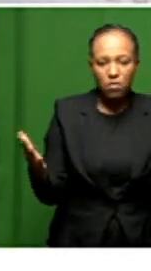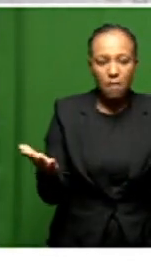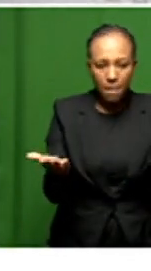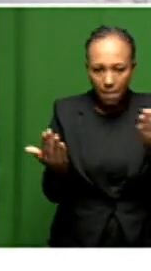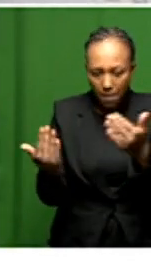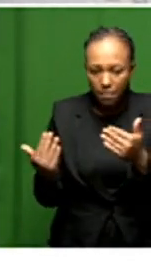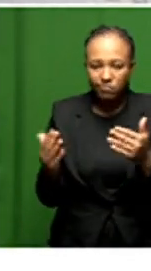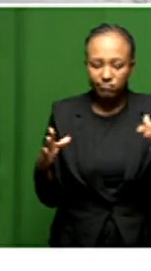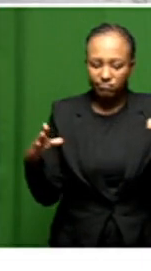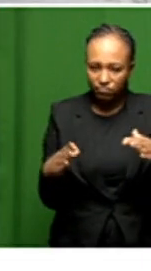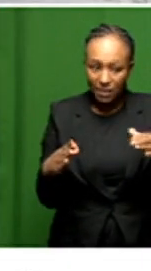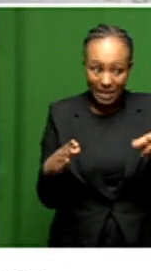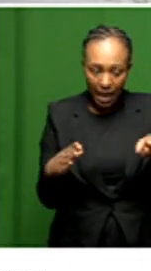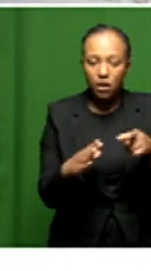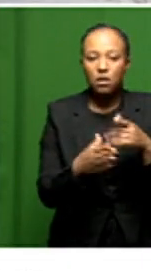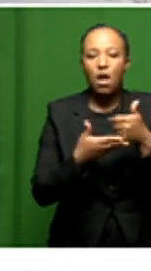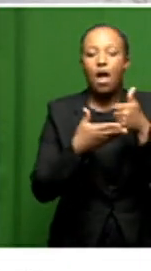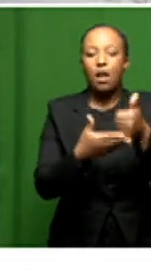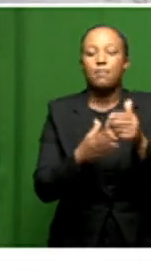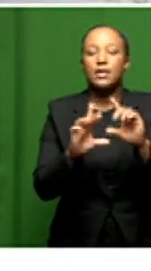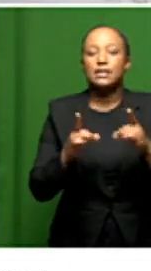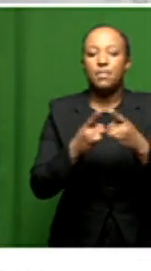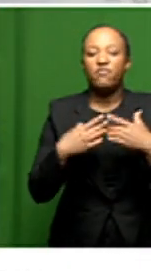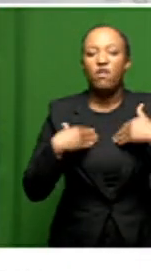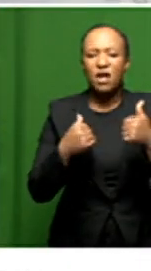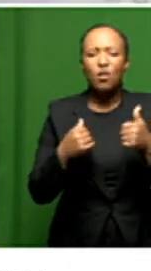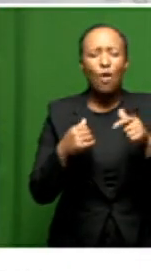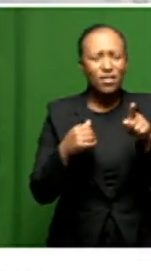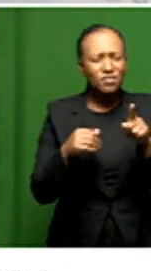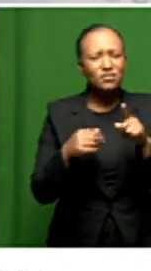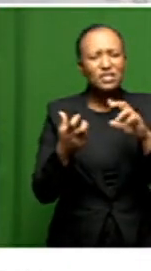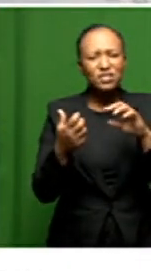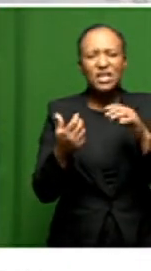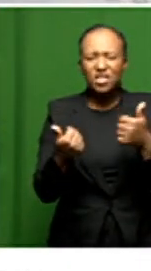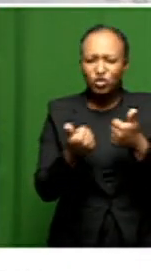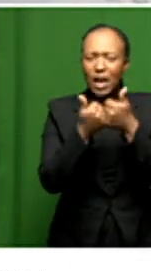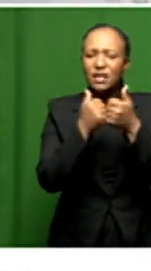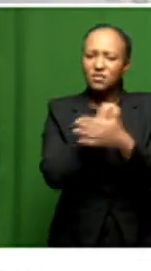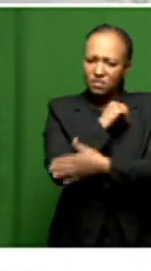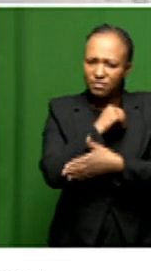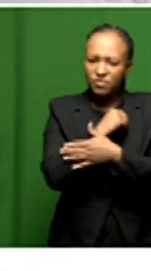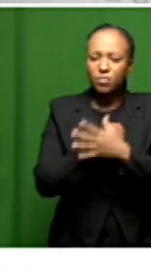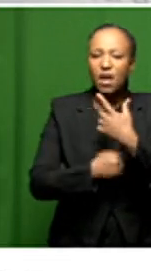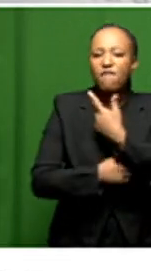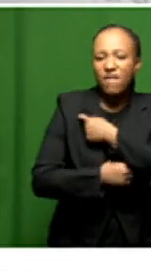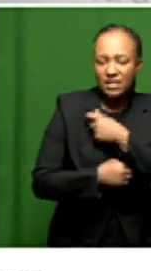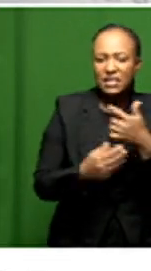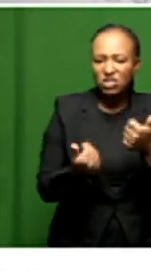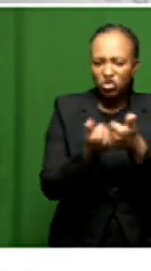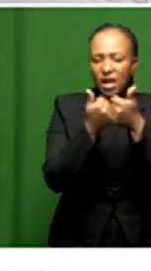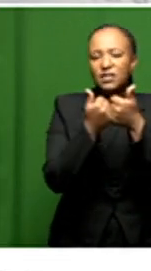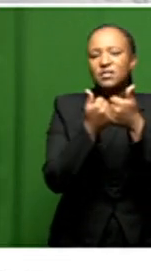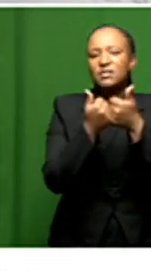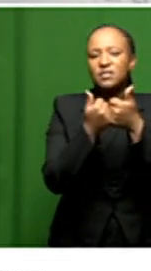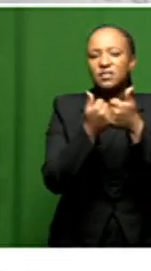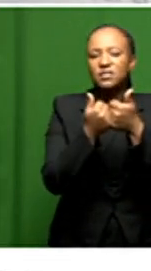help the Department of Health with this national challenge. And so we called it the Vaccine Challenge Fund. And